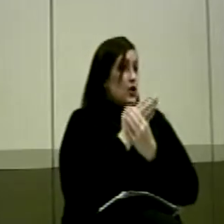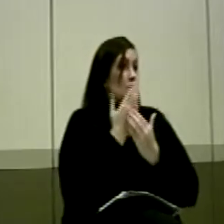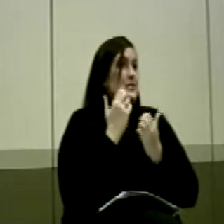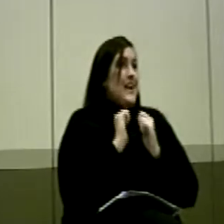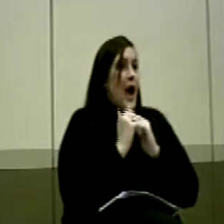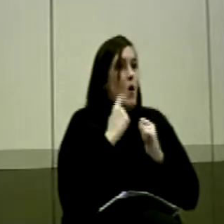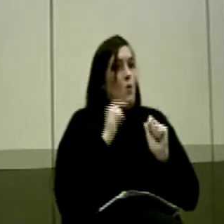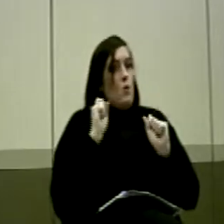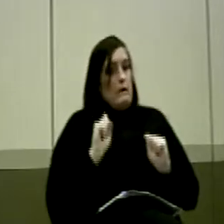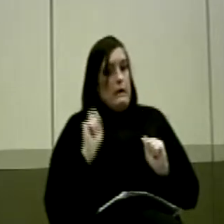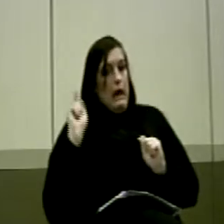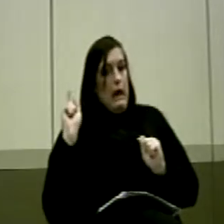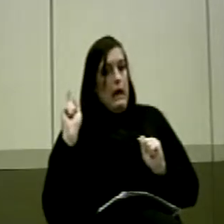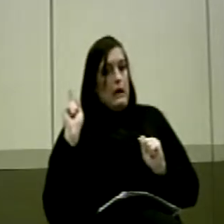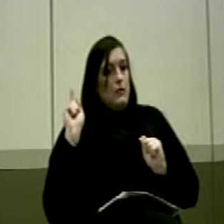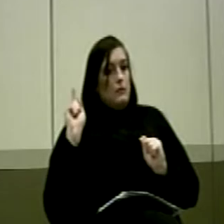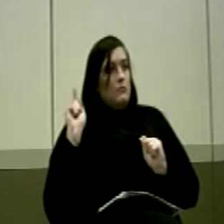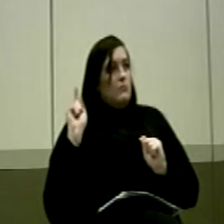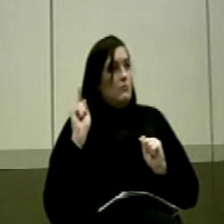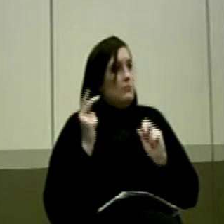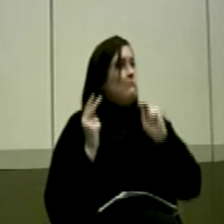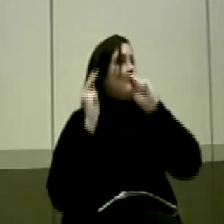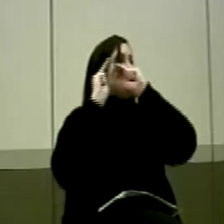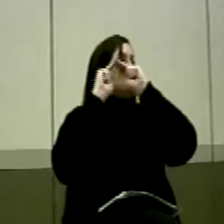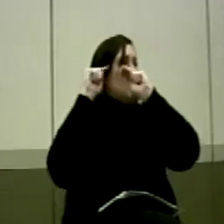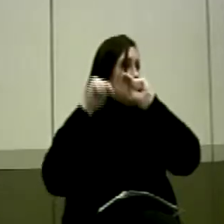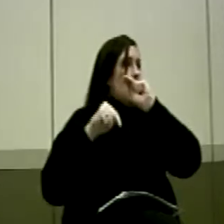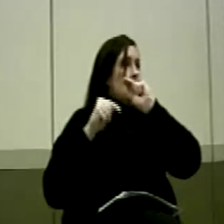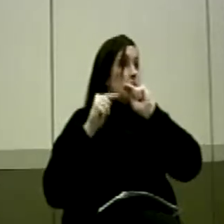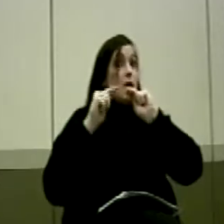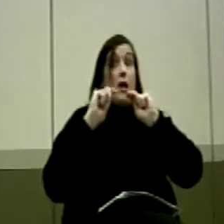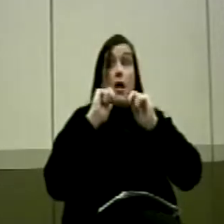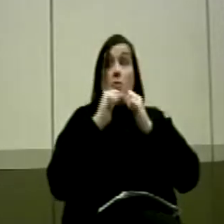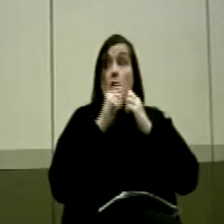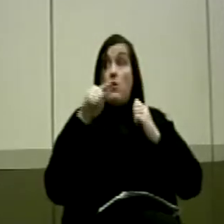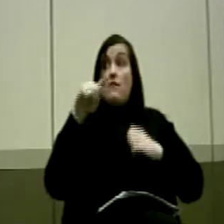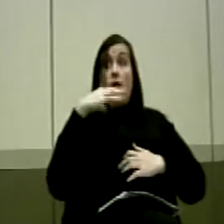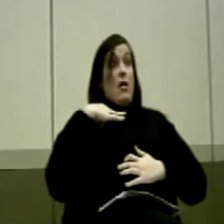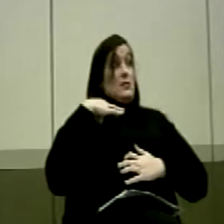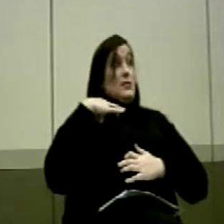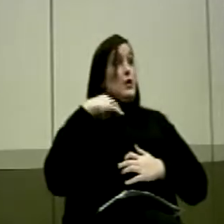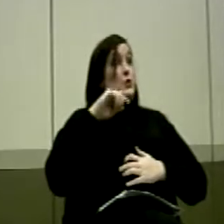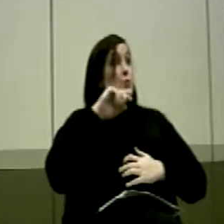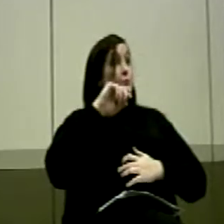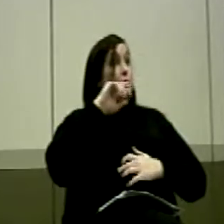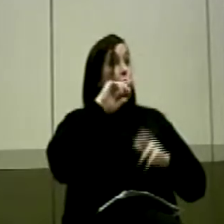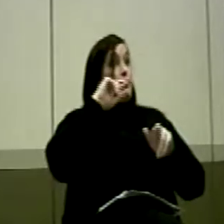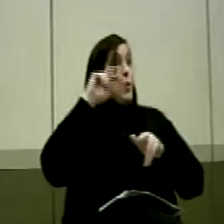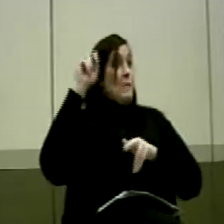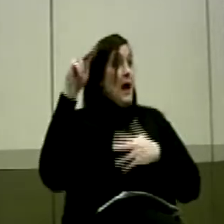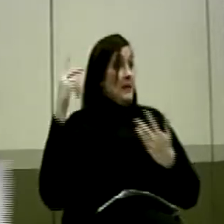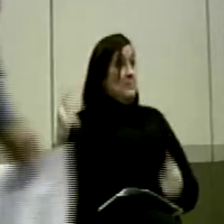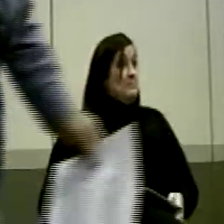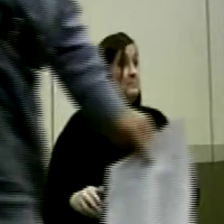we'll have like whoever wants to volunteer to kind of like report back to the group, okay? Just give it like 10 minutes or something like that.